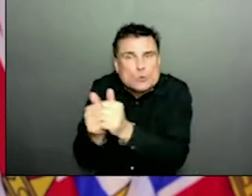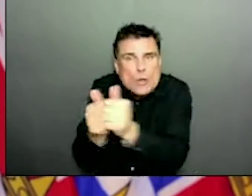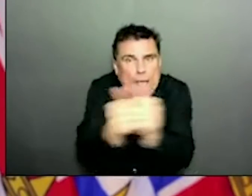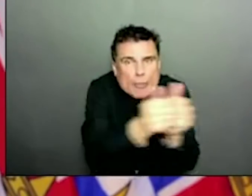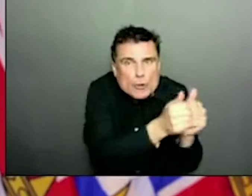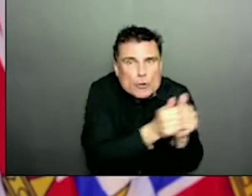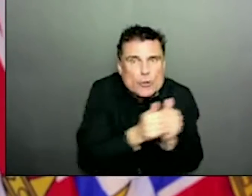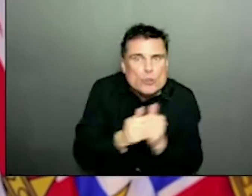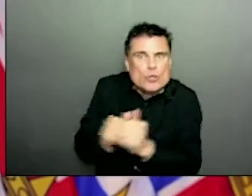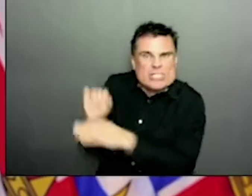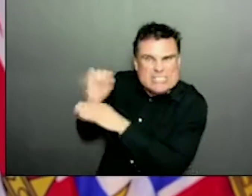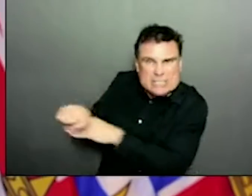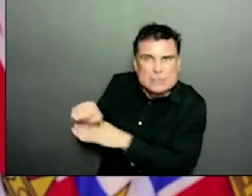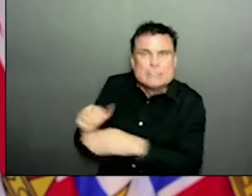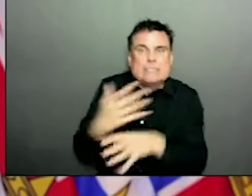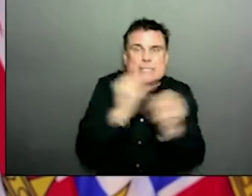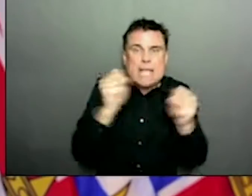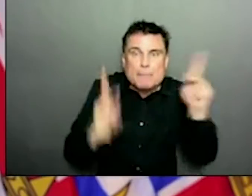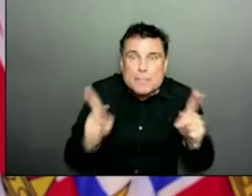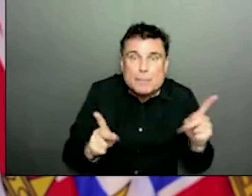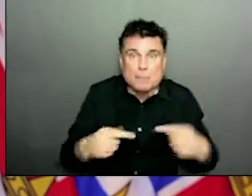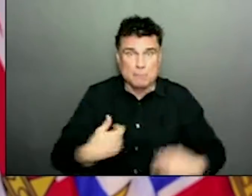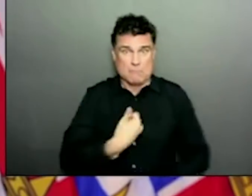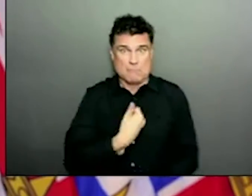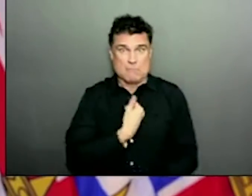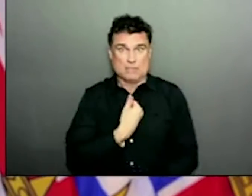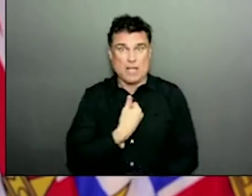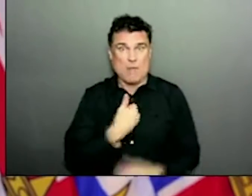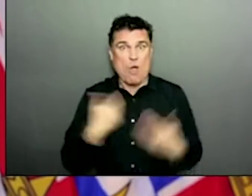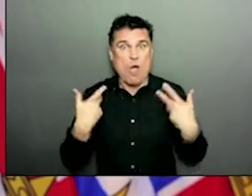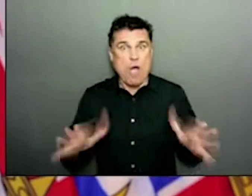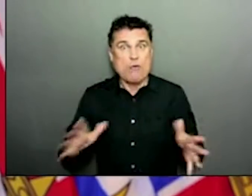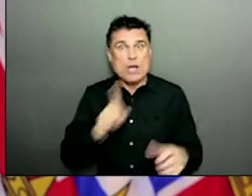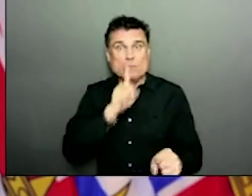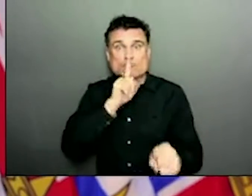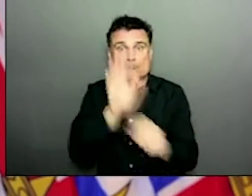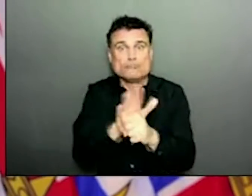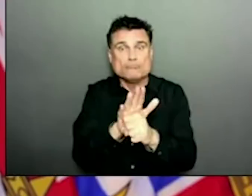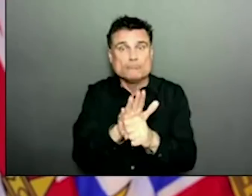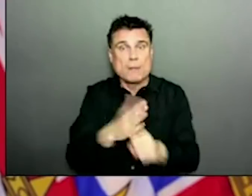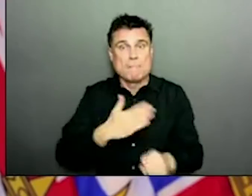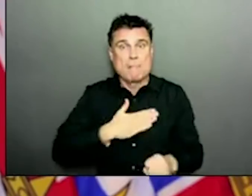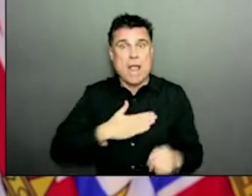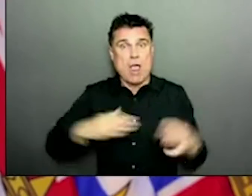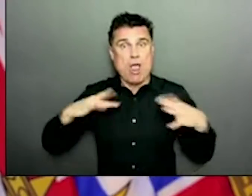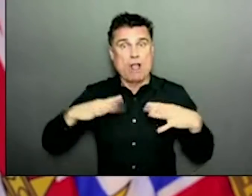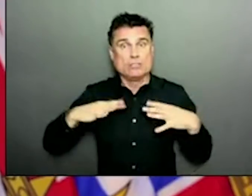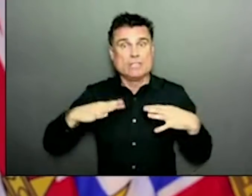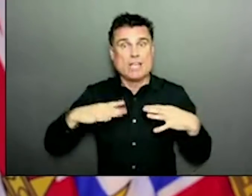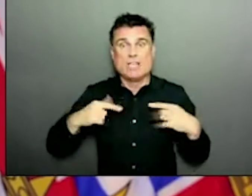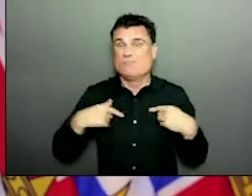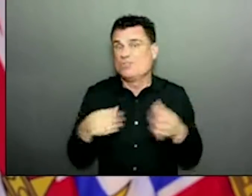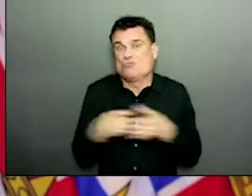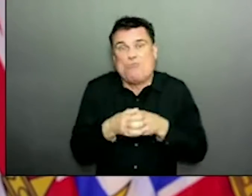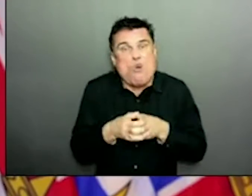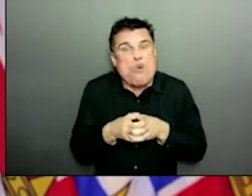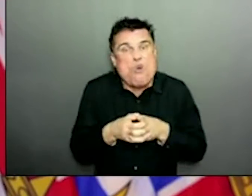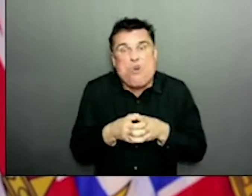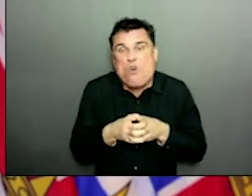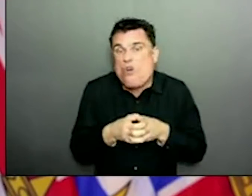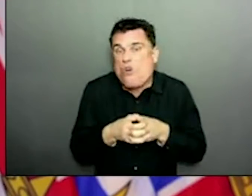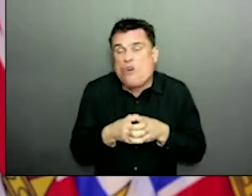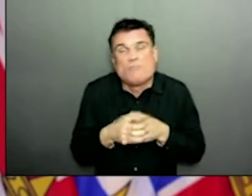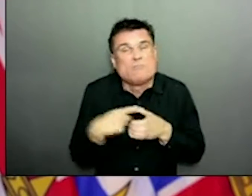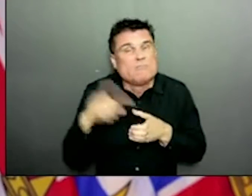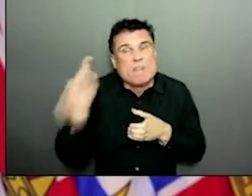my community and the people that I care about most safe during this holiday. I ask you, please, to do the